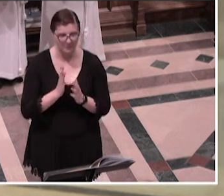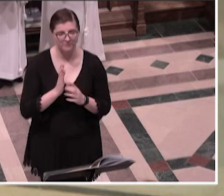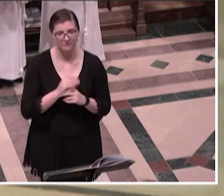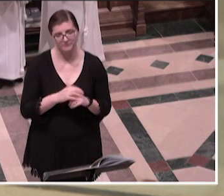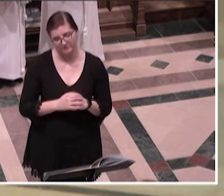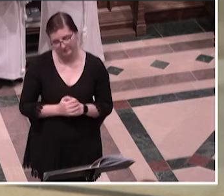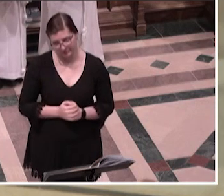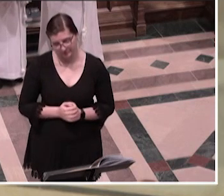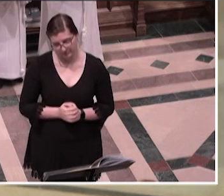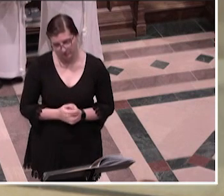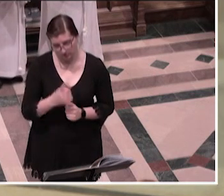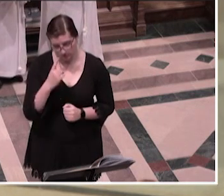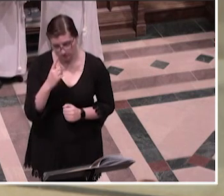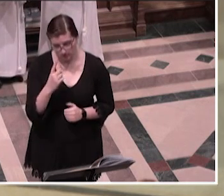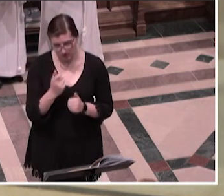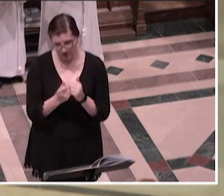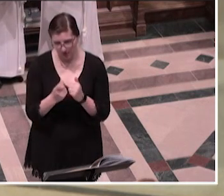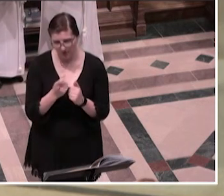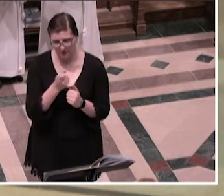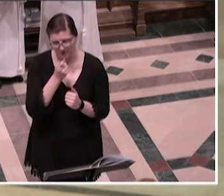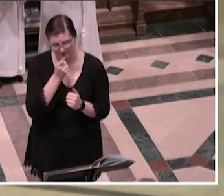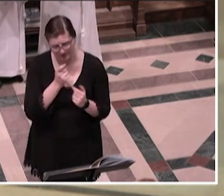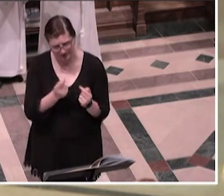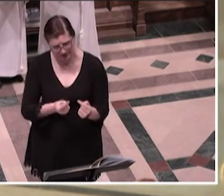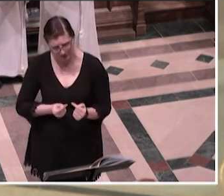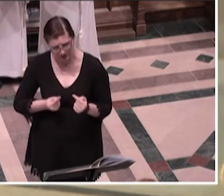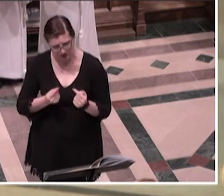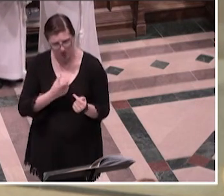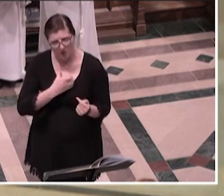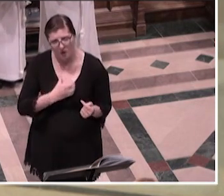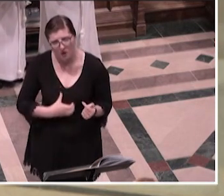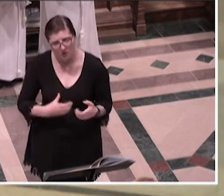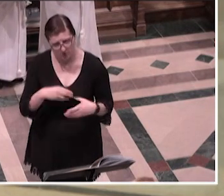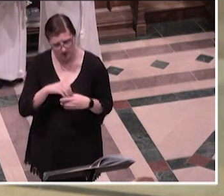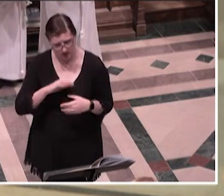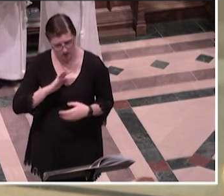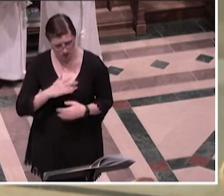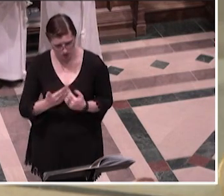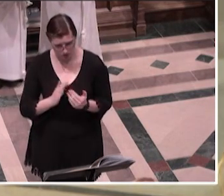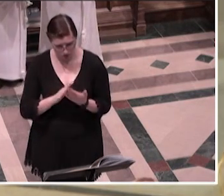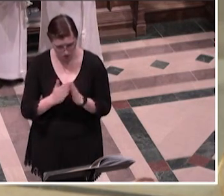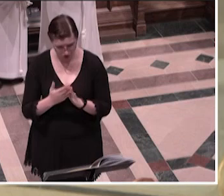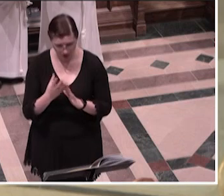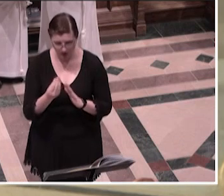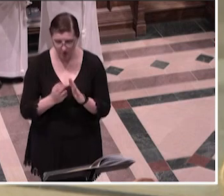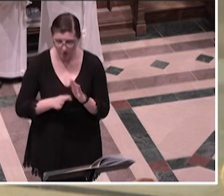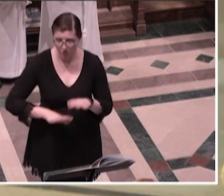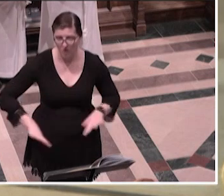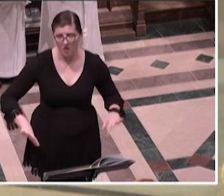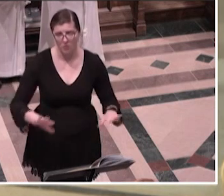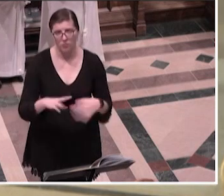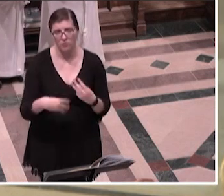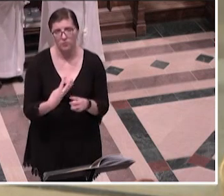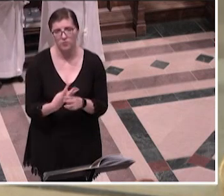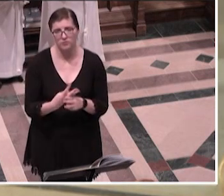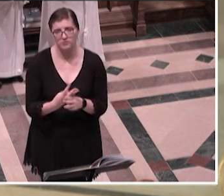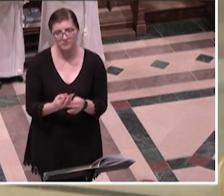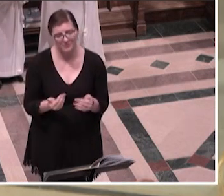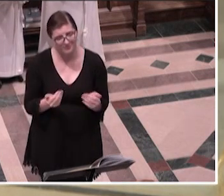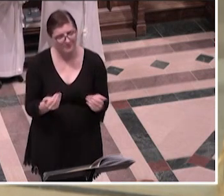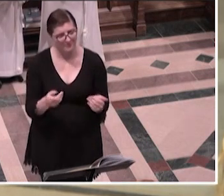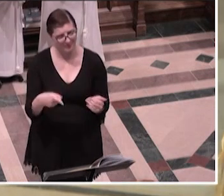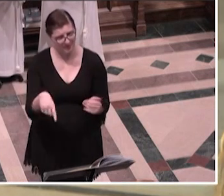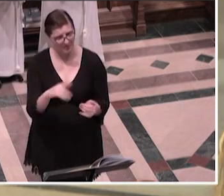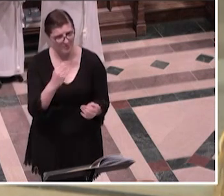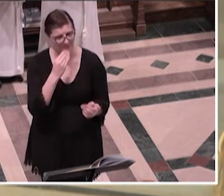For all those suffering from hunger in our community and throughout the world, that they may eat and